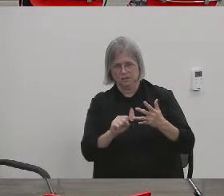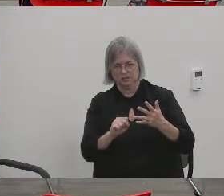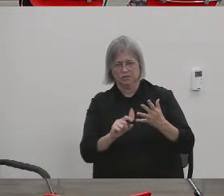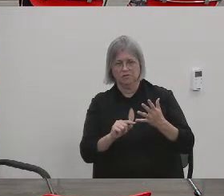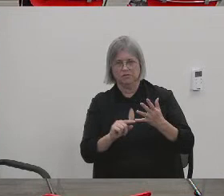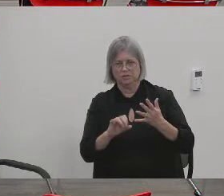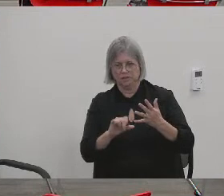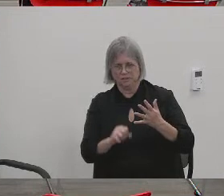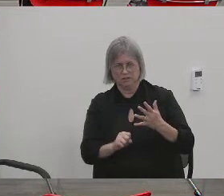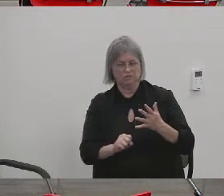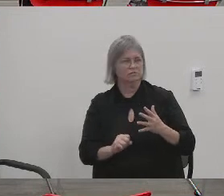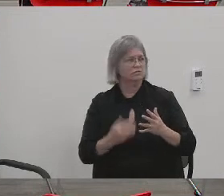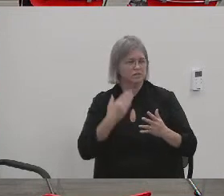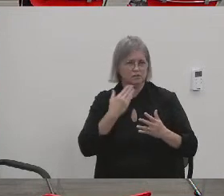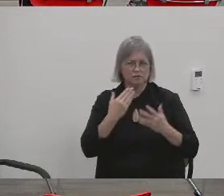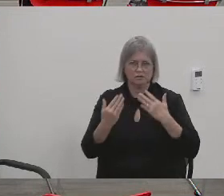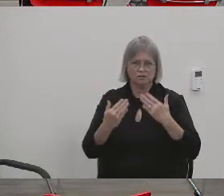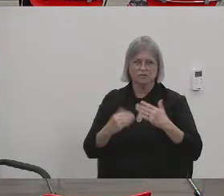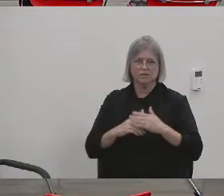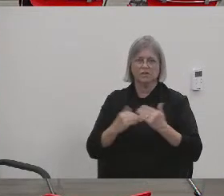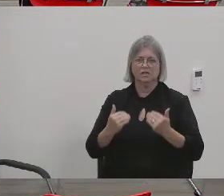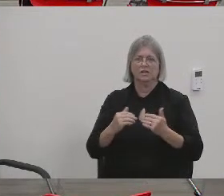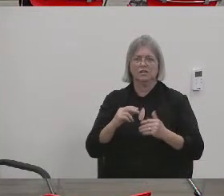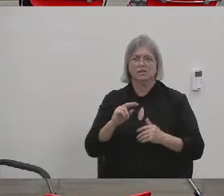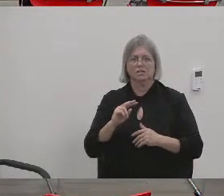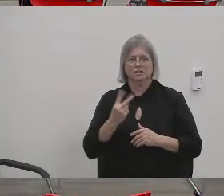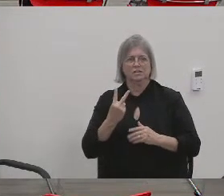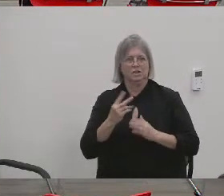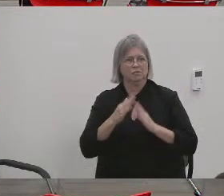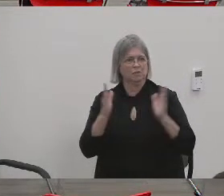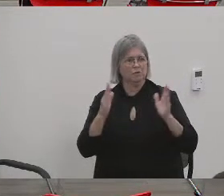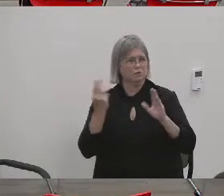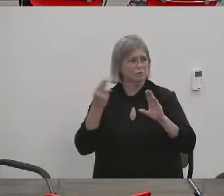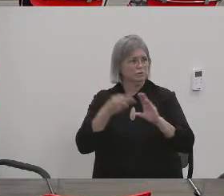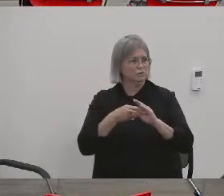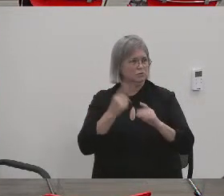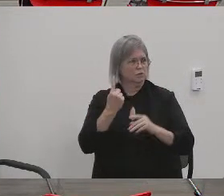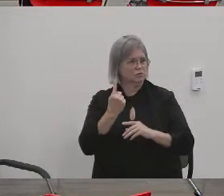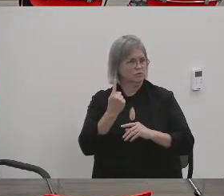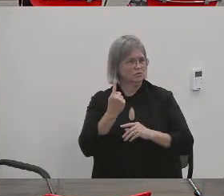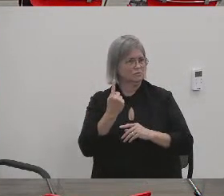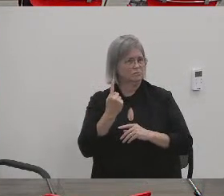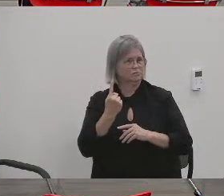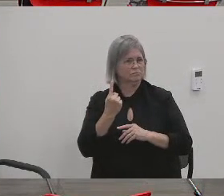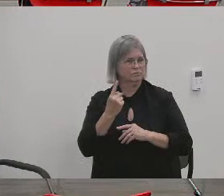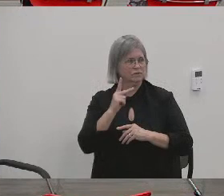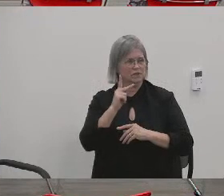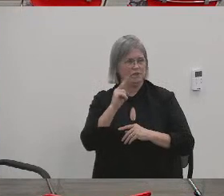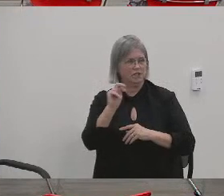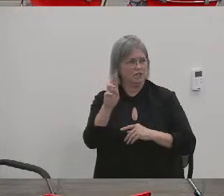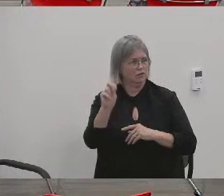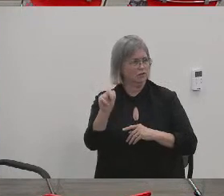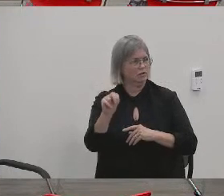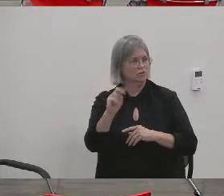Ham? Yes, thank you. We've now reached our second public participation. I do have one. Karen Crockett?